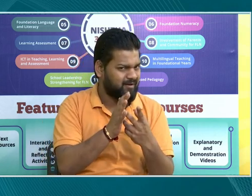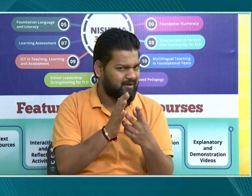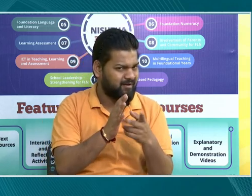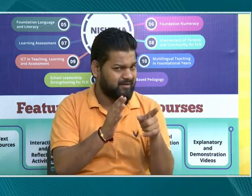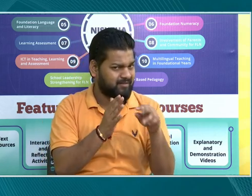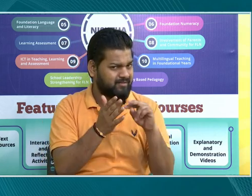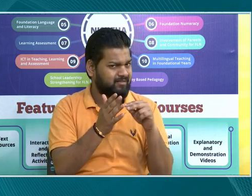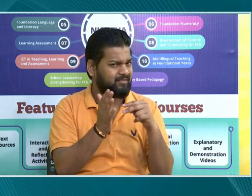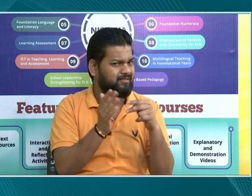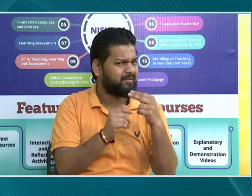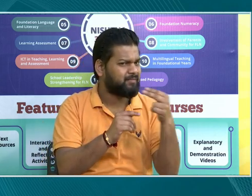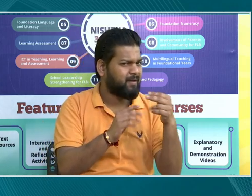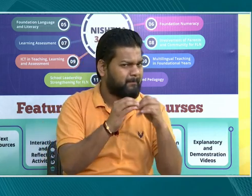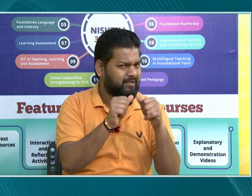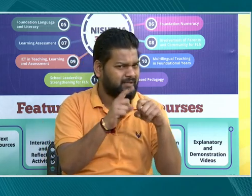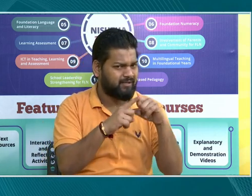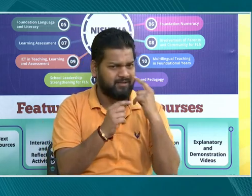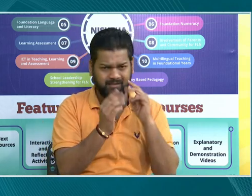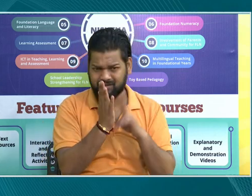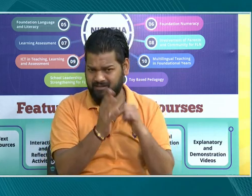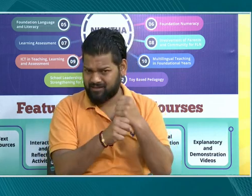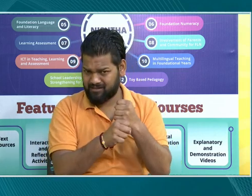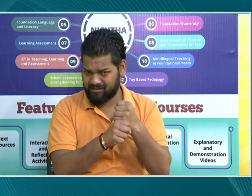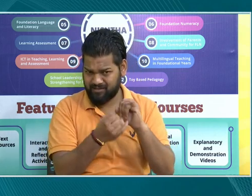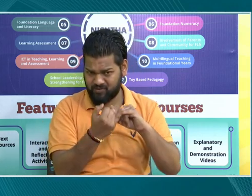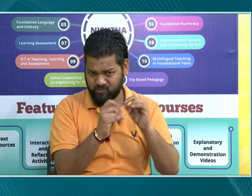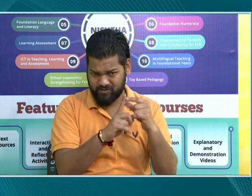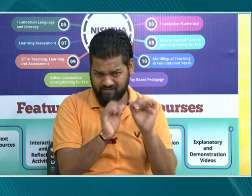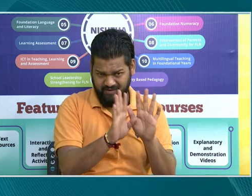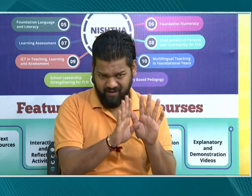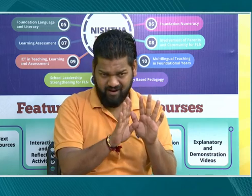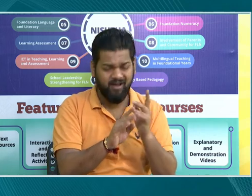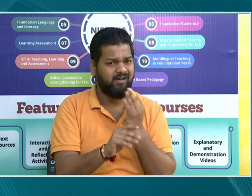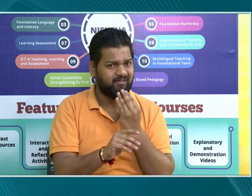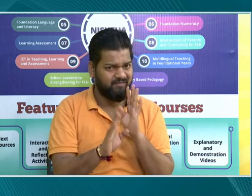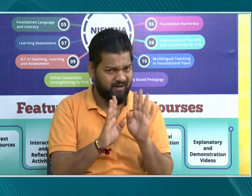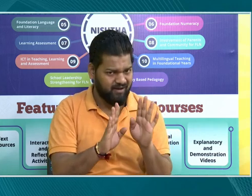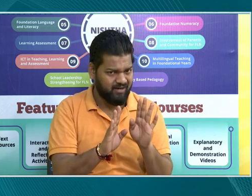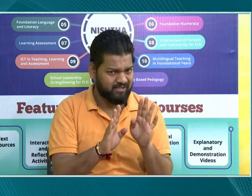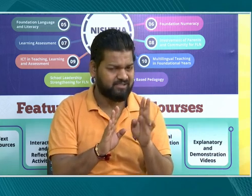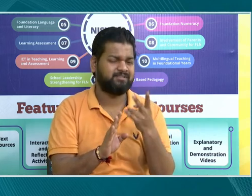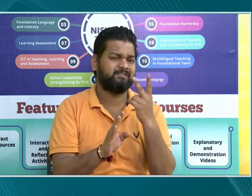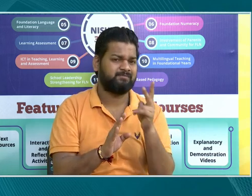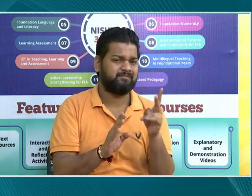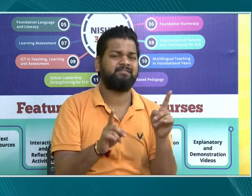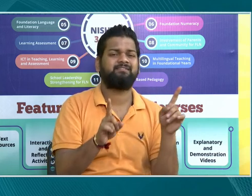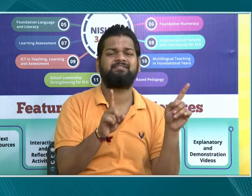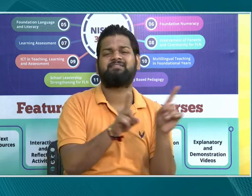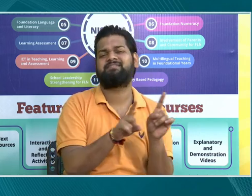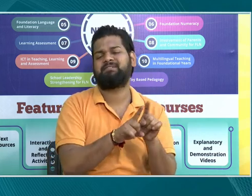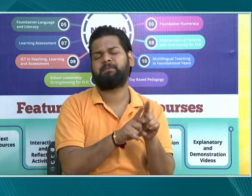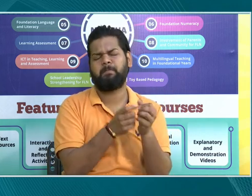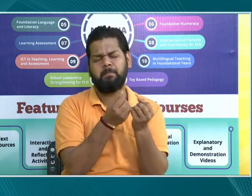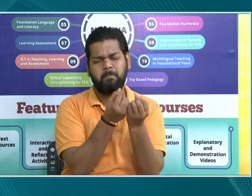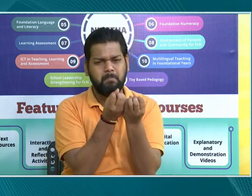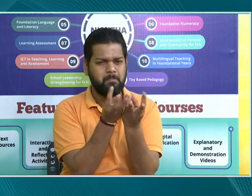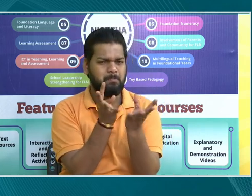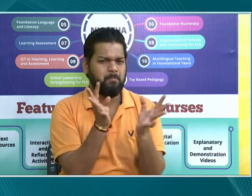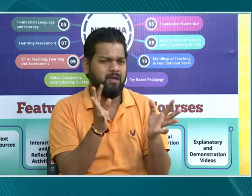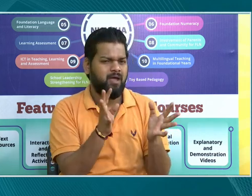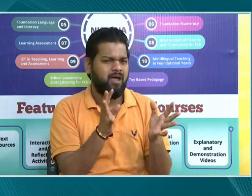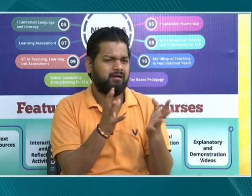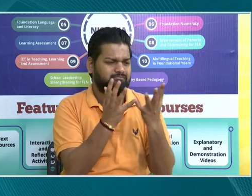No. So it is a different product. This is what Mr. Willy Wonka did. He also